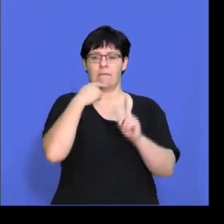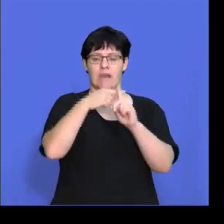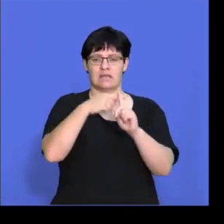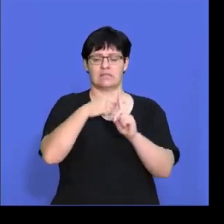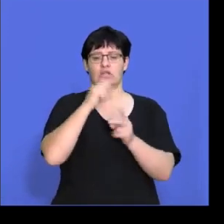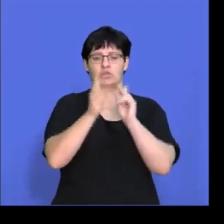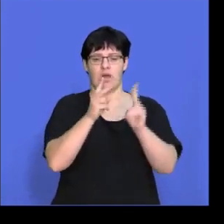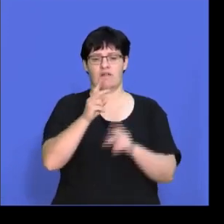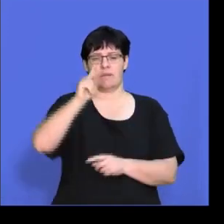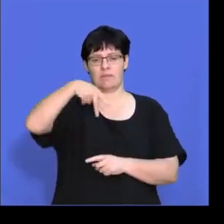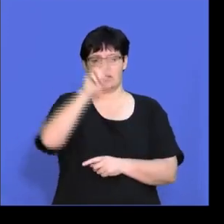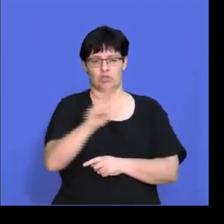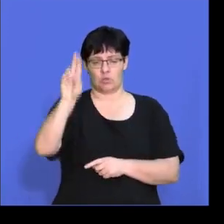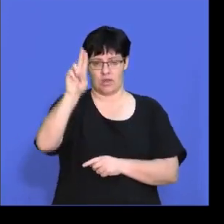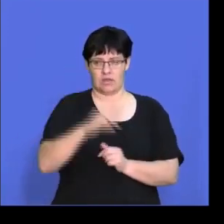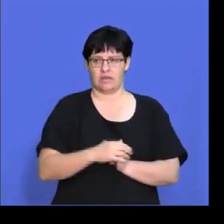plus 12p squared.